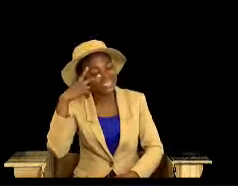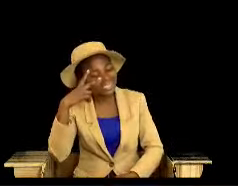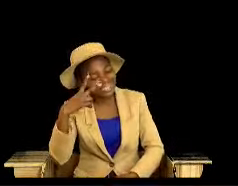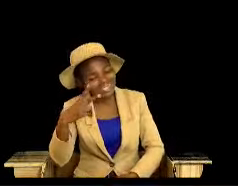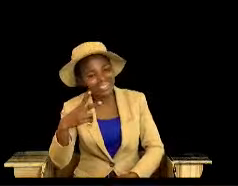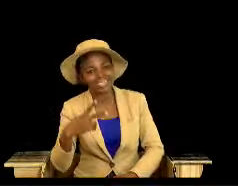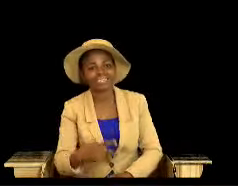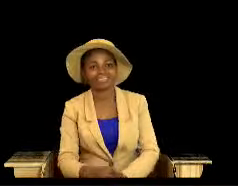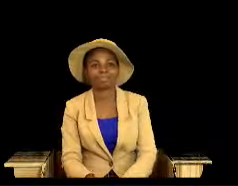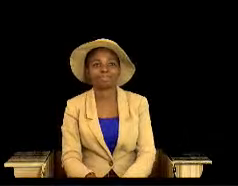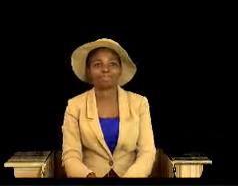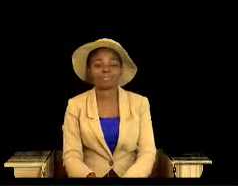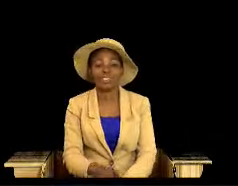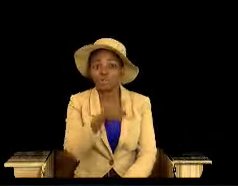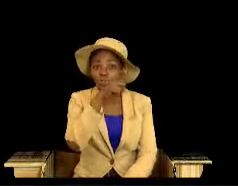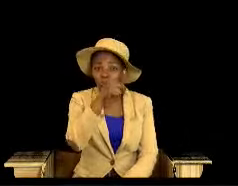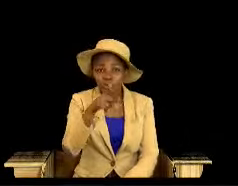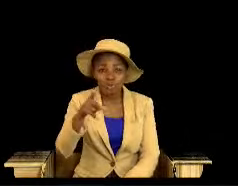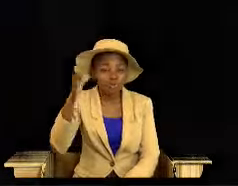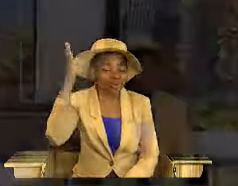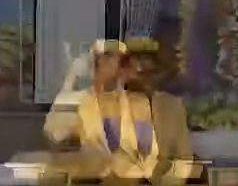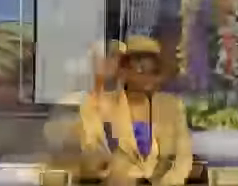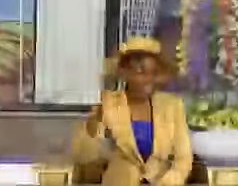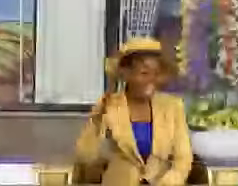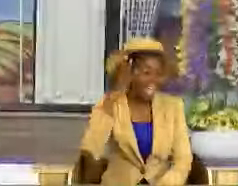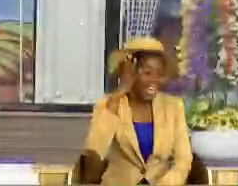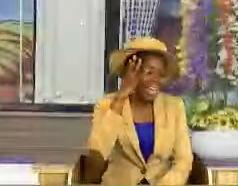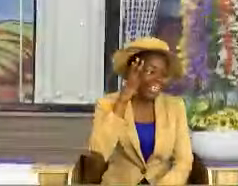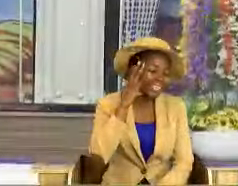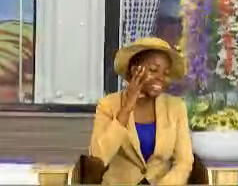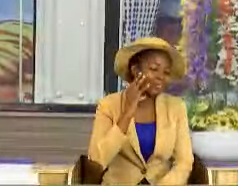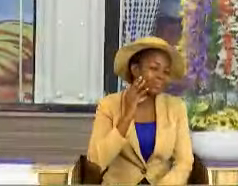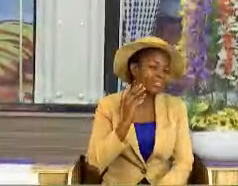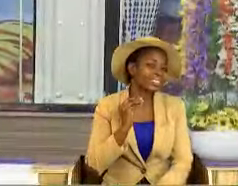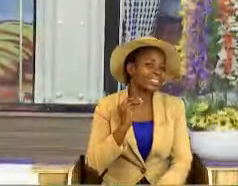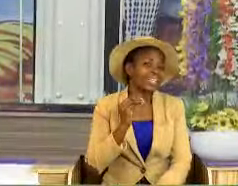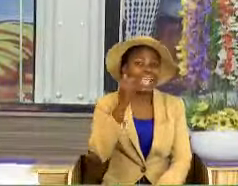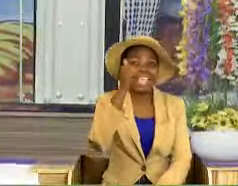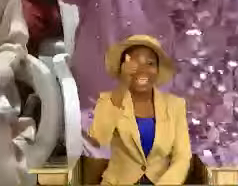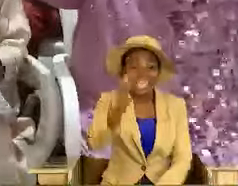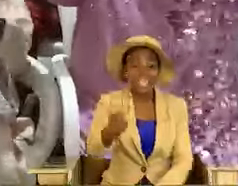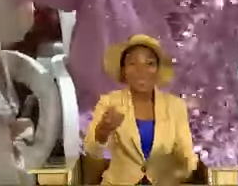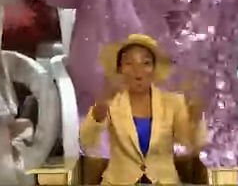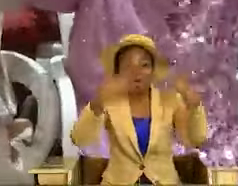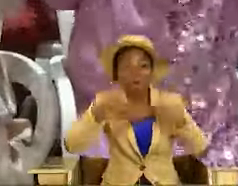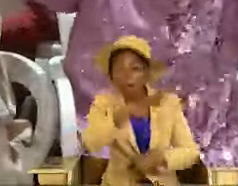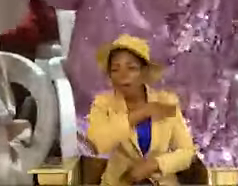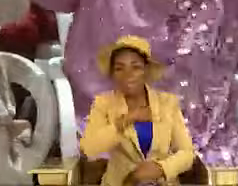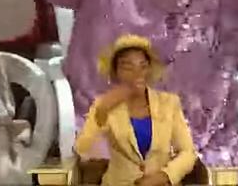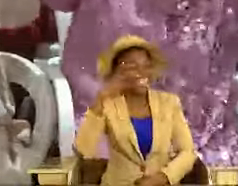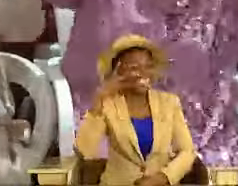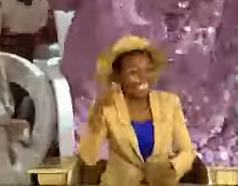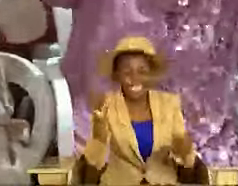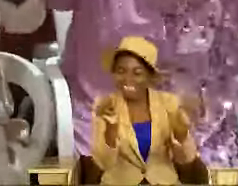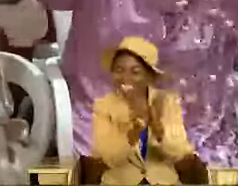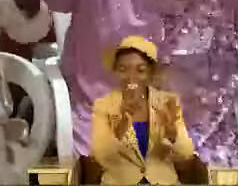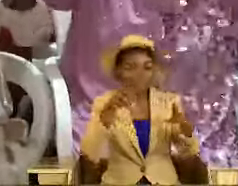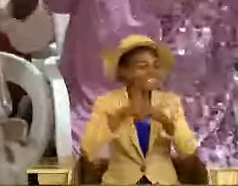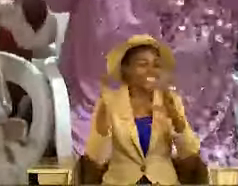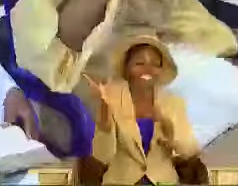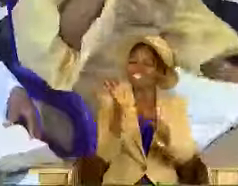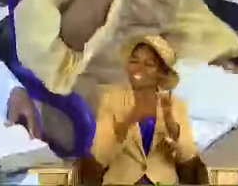see you shall experience come and see testimony in the name of